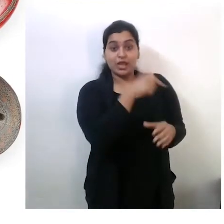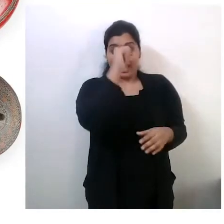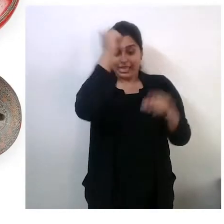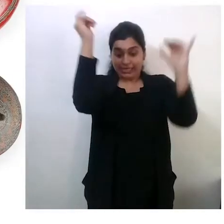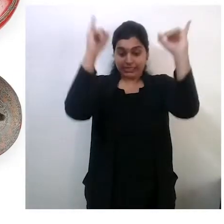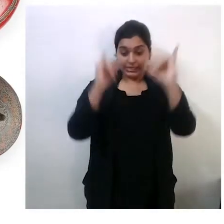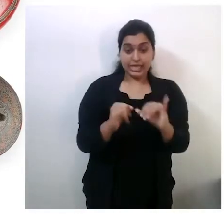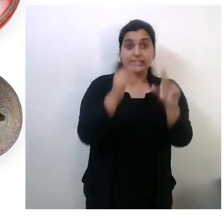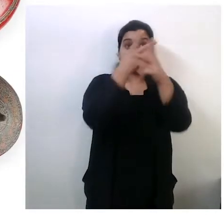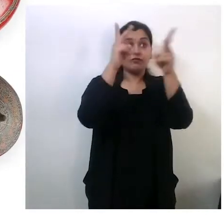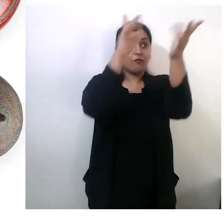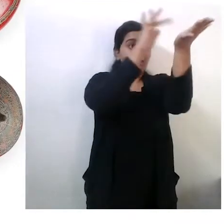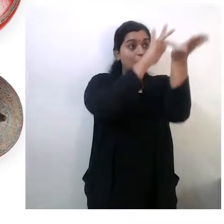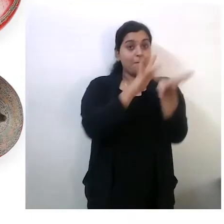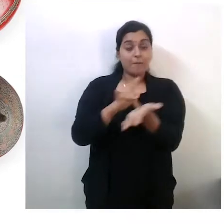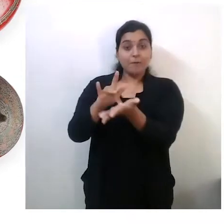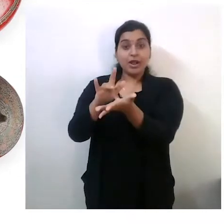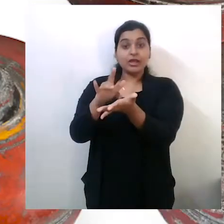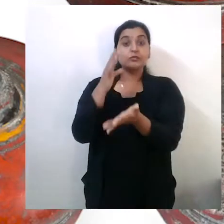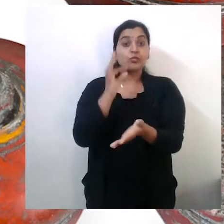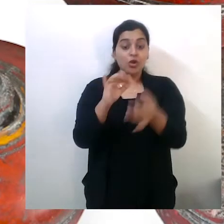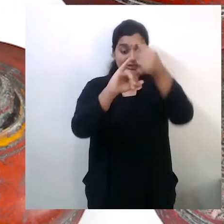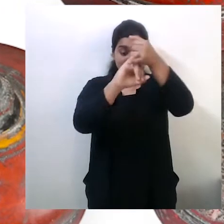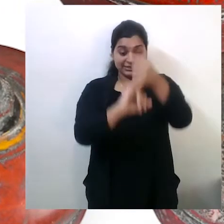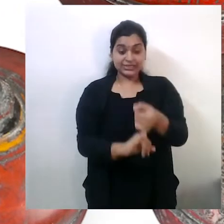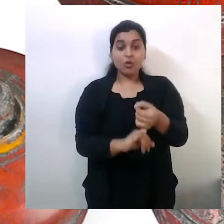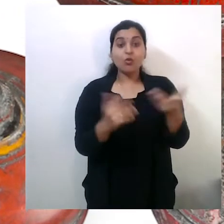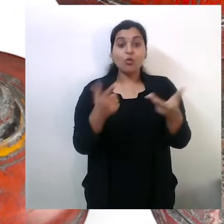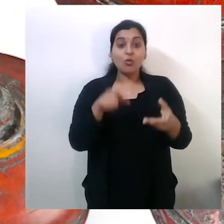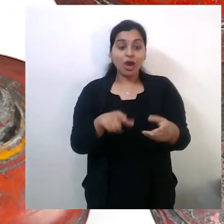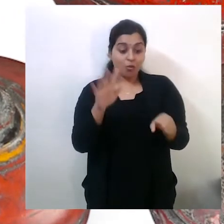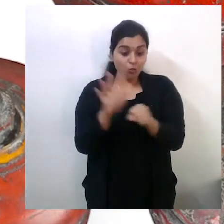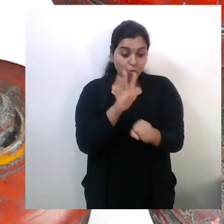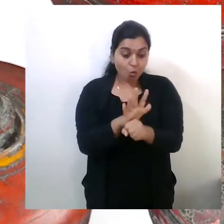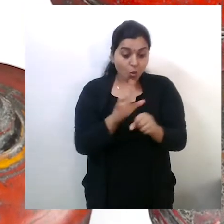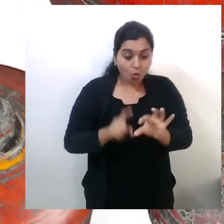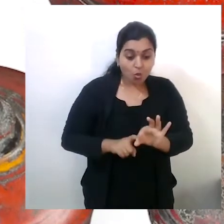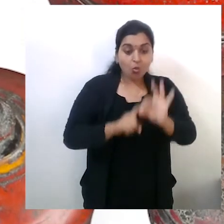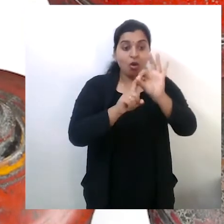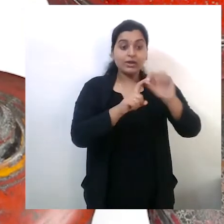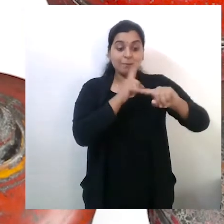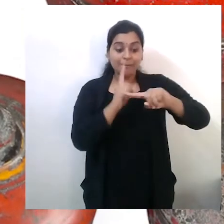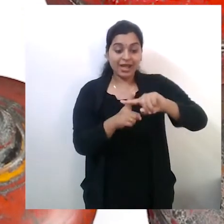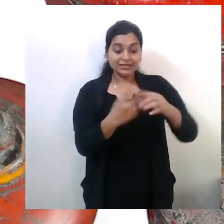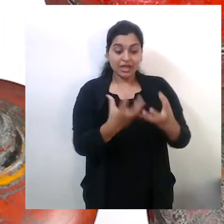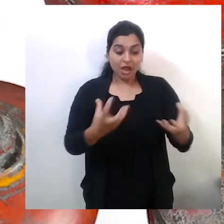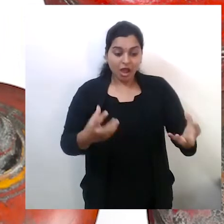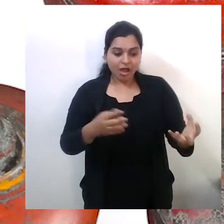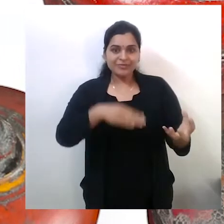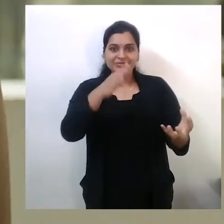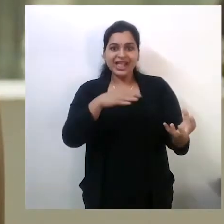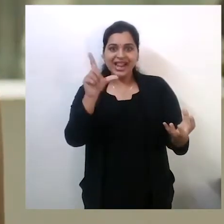many regions of India, and South India particularly was known for the quality of wood and the application of lacquer, as we can see